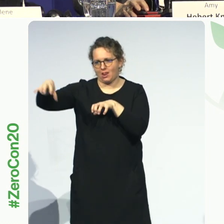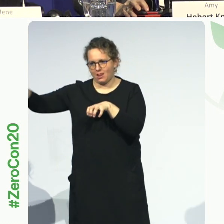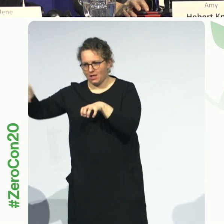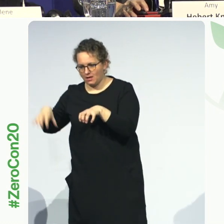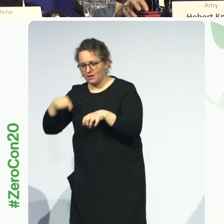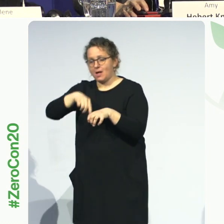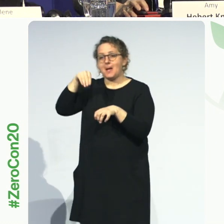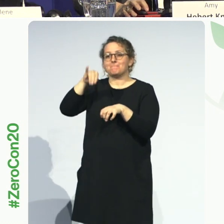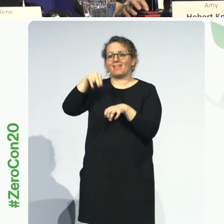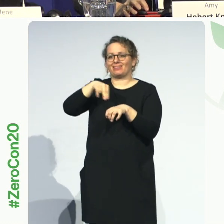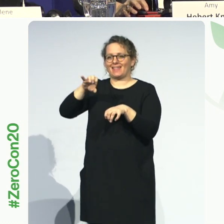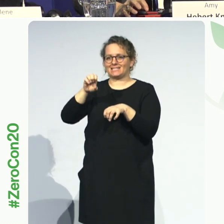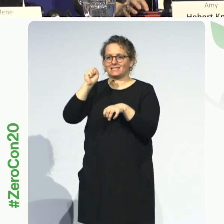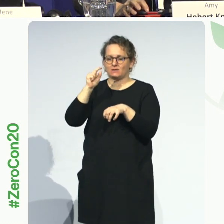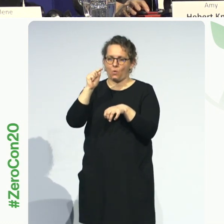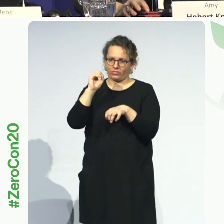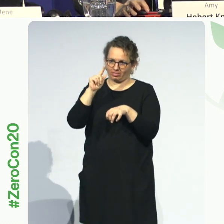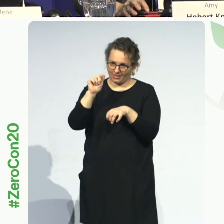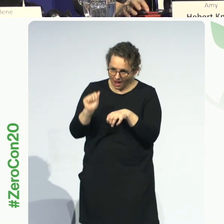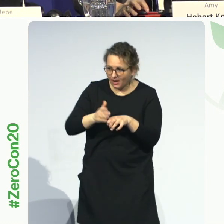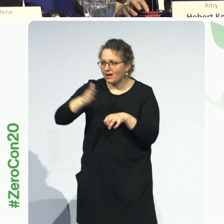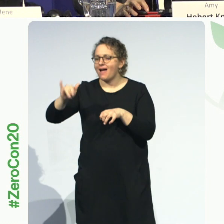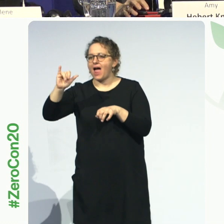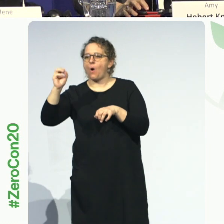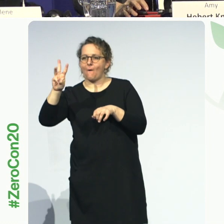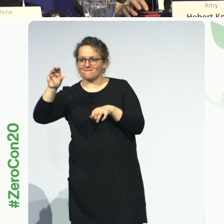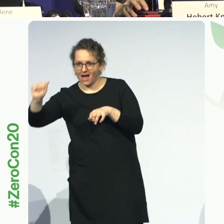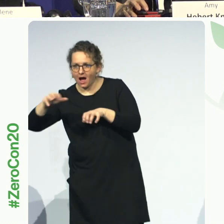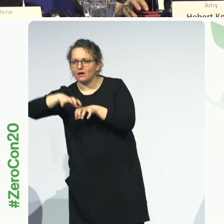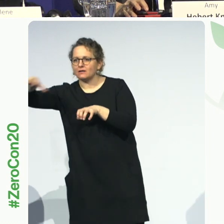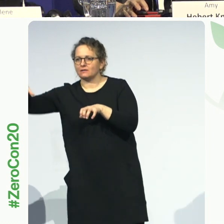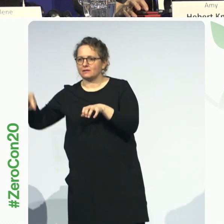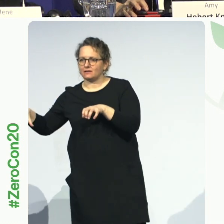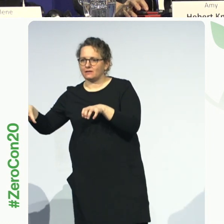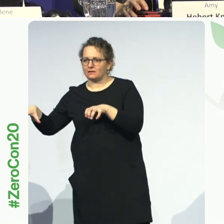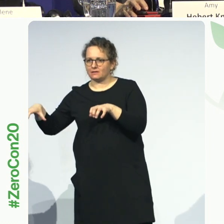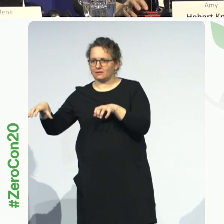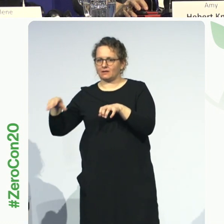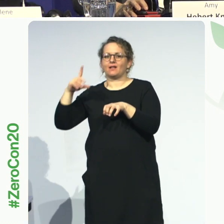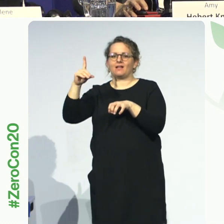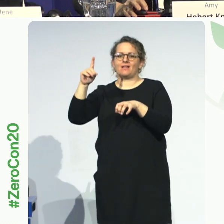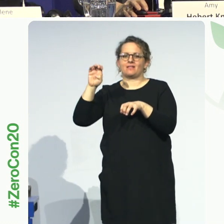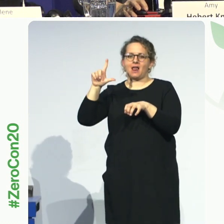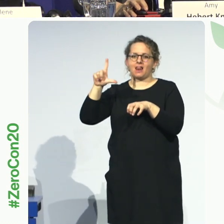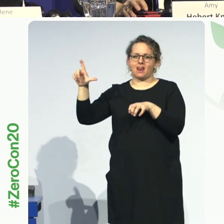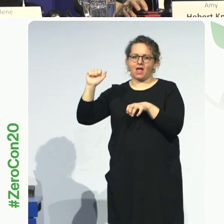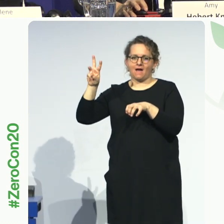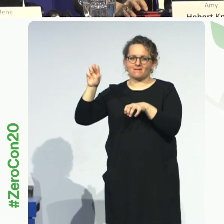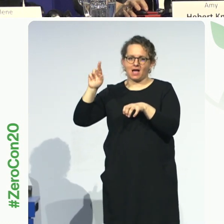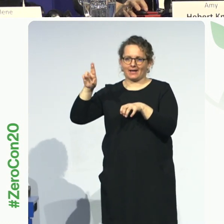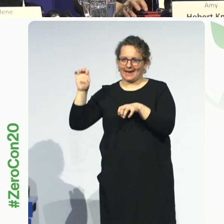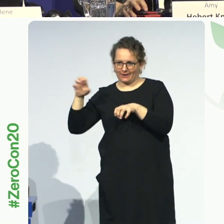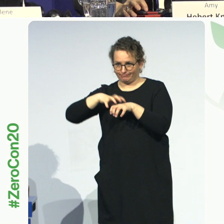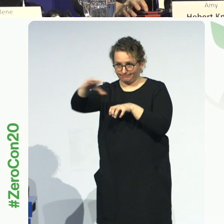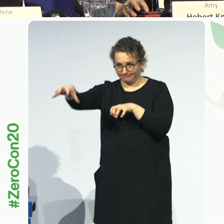be teaching Chinese Sign Language and Chinese culture. It's taken us, my colleague Kathy Johnson and I, it's